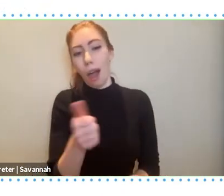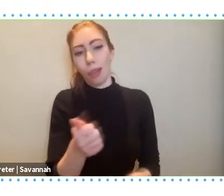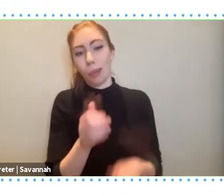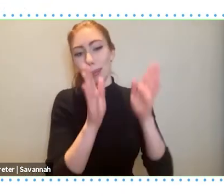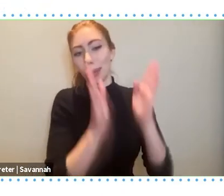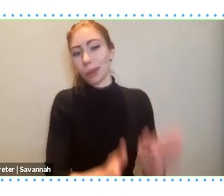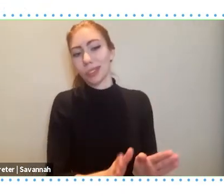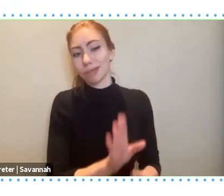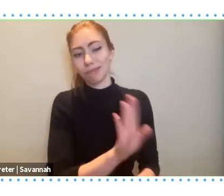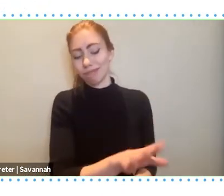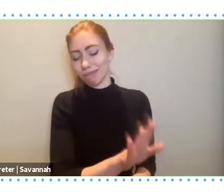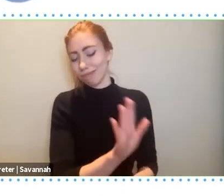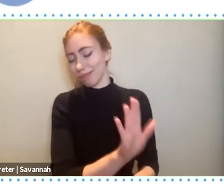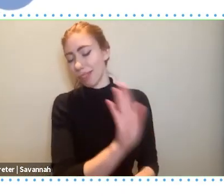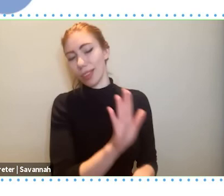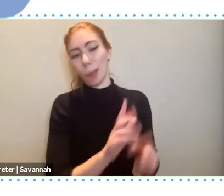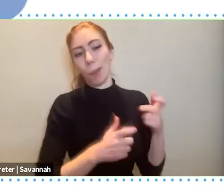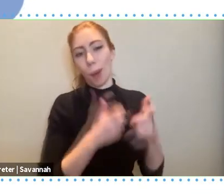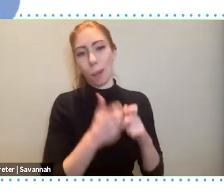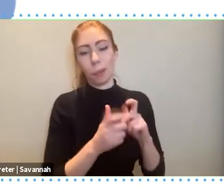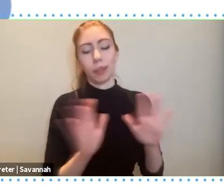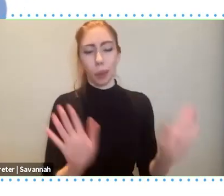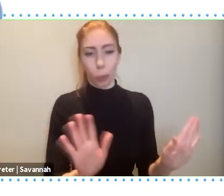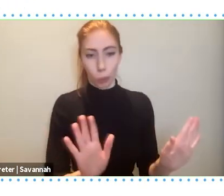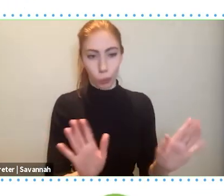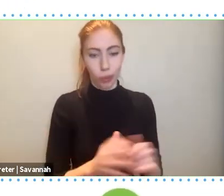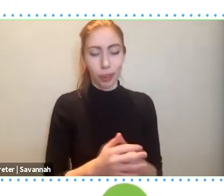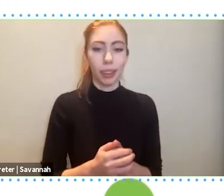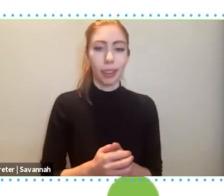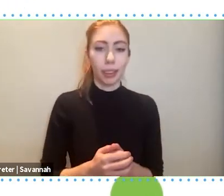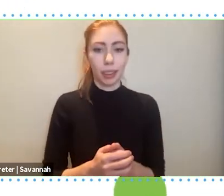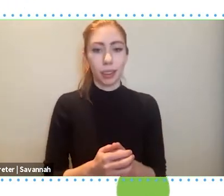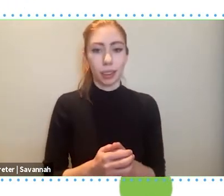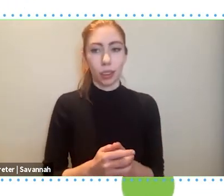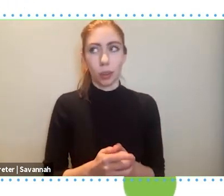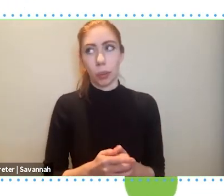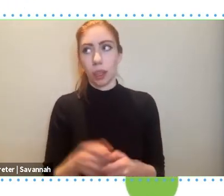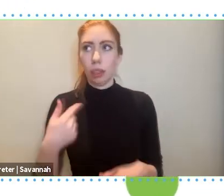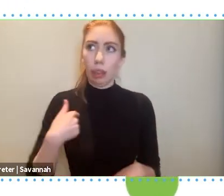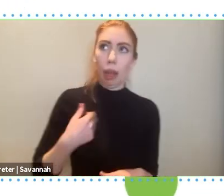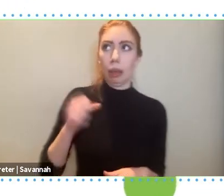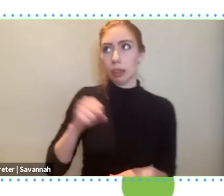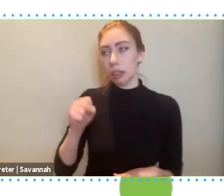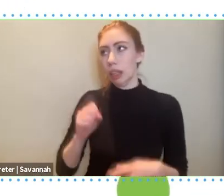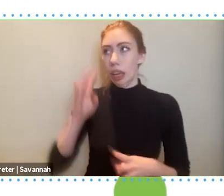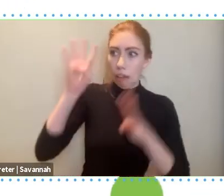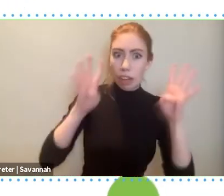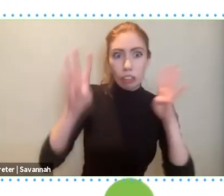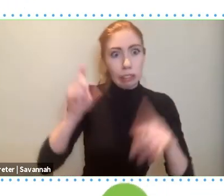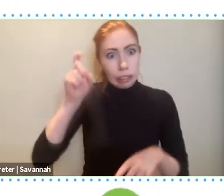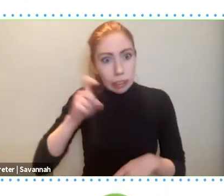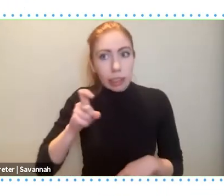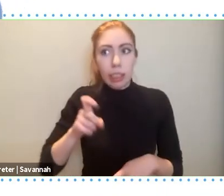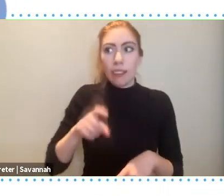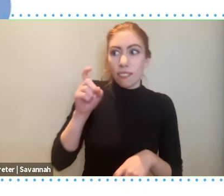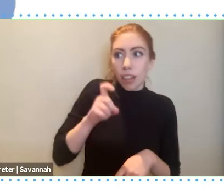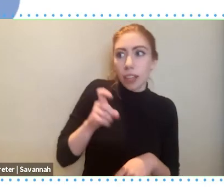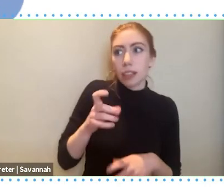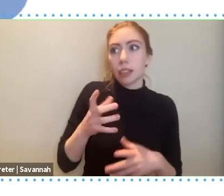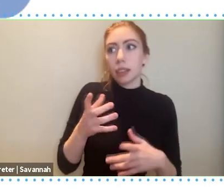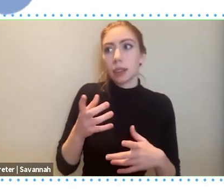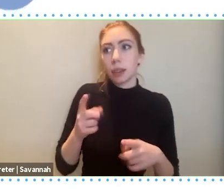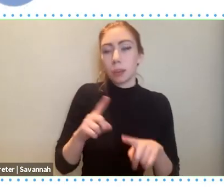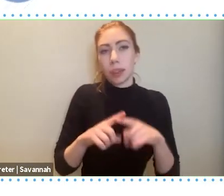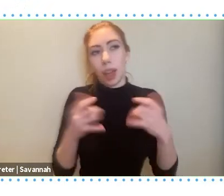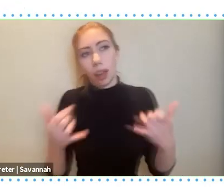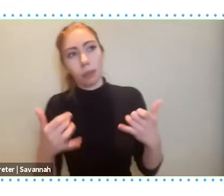teal appeal, which is a really practical, even though I'm saying we should innovate. And then I'm like, okay, but if we want to fix it, let's fill in a chart, because Jeanne likes charts